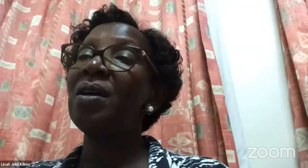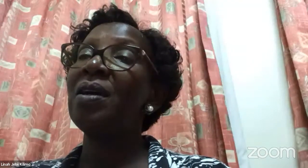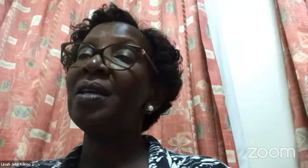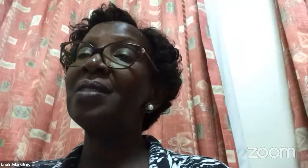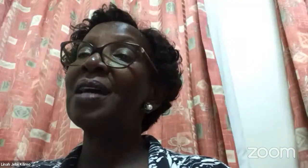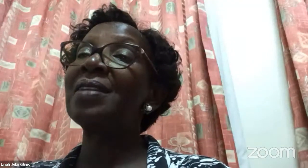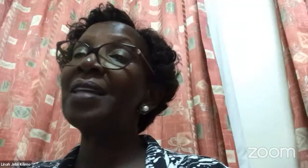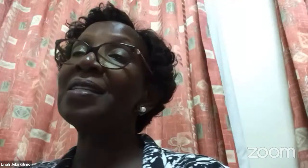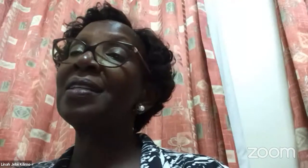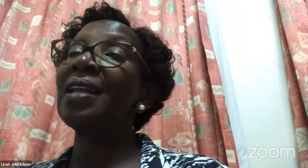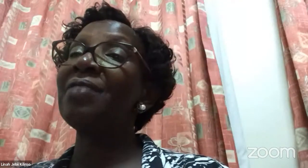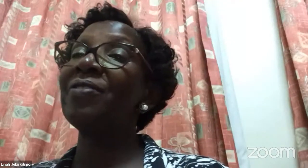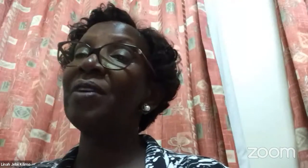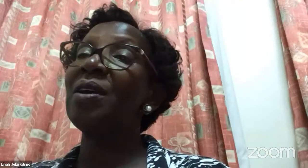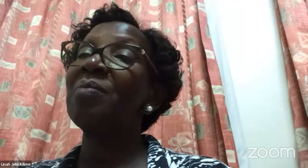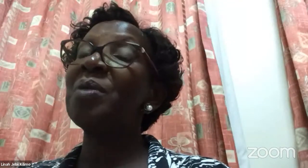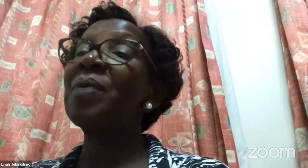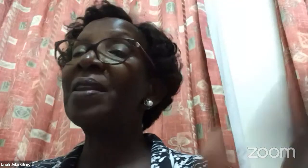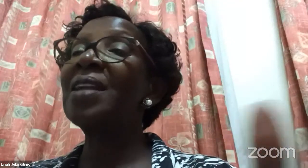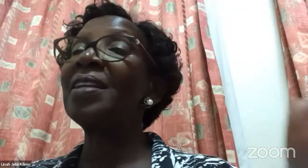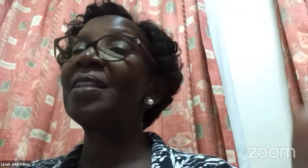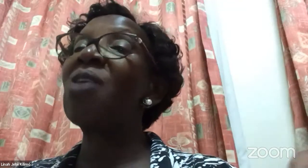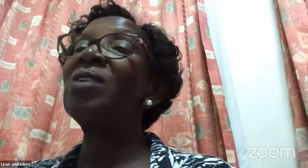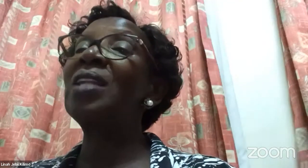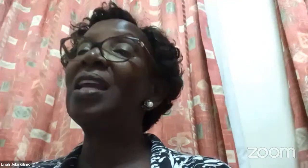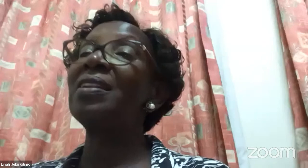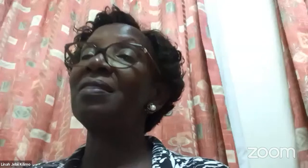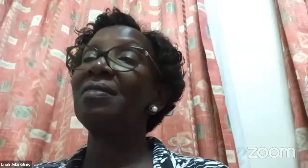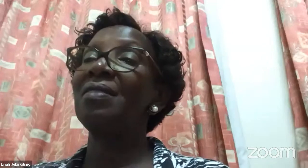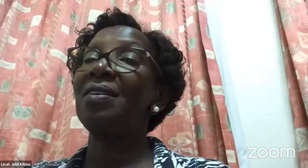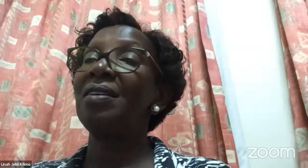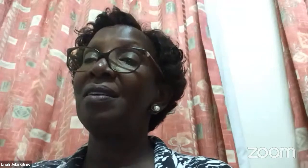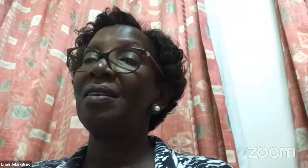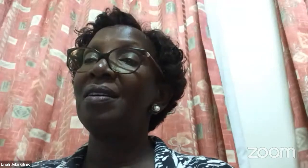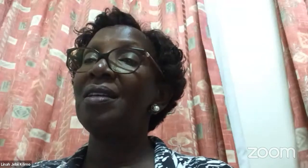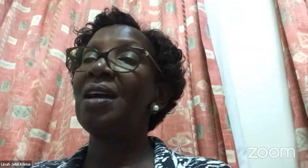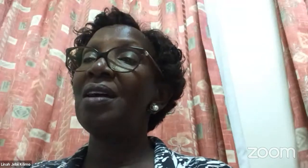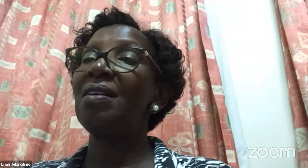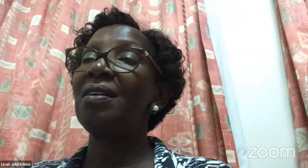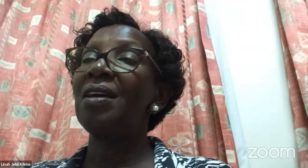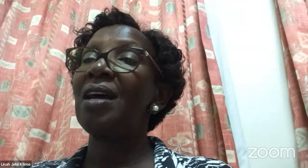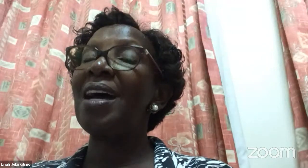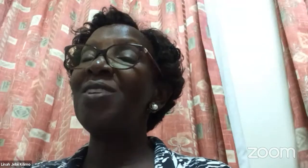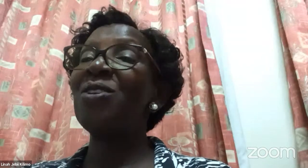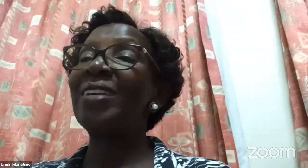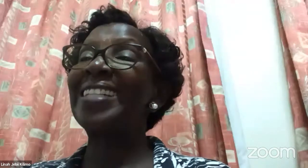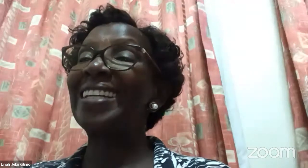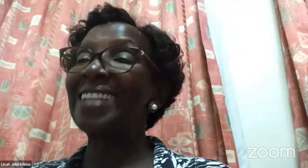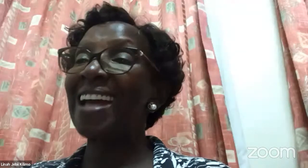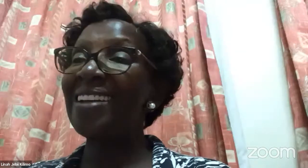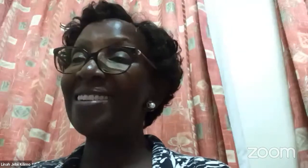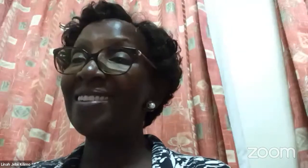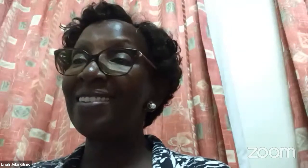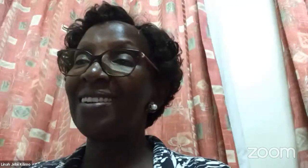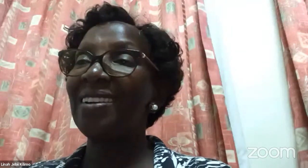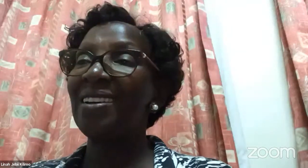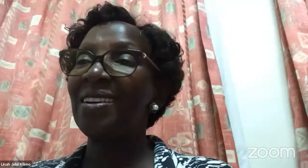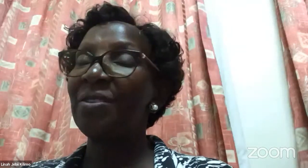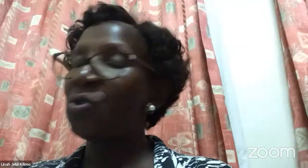people. It's a race in life. People are running their own lane. Yeah. And you're getting